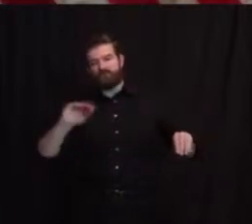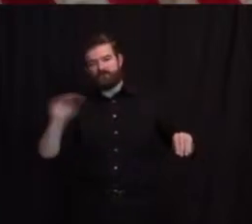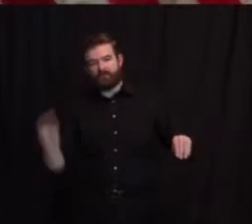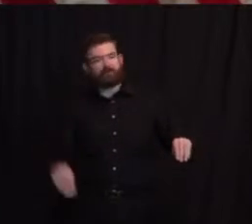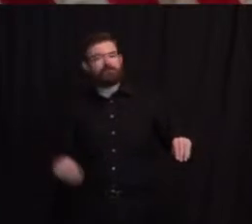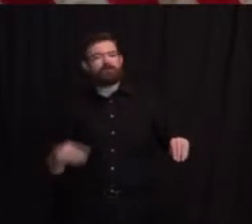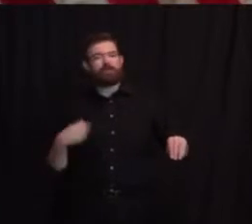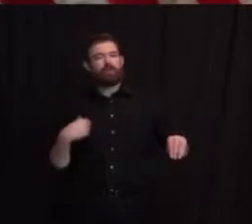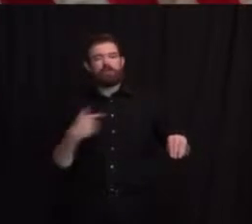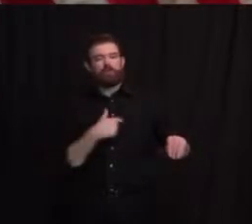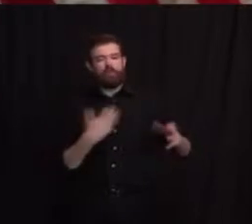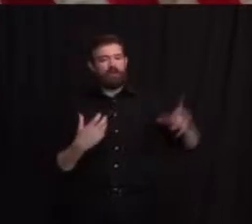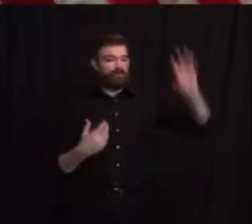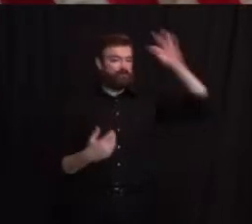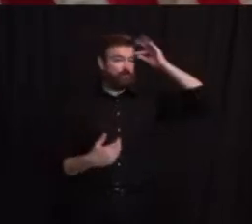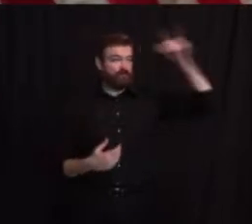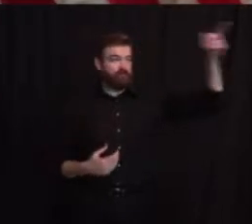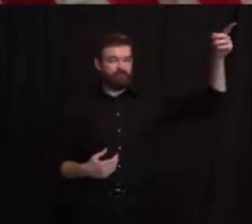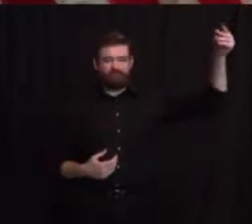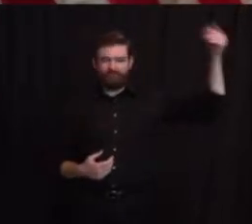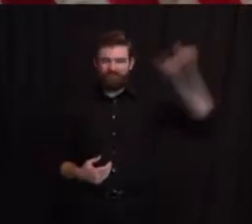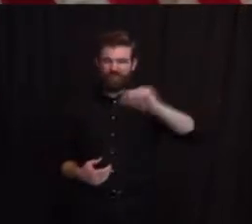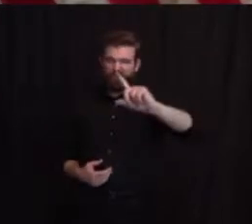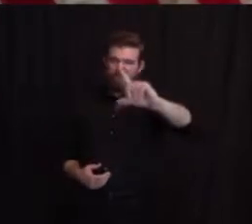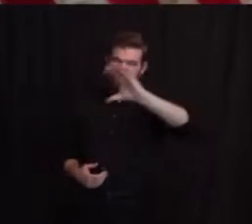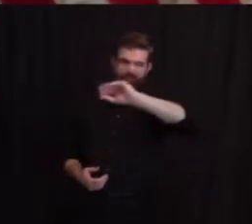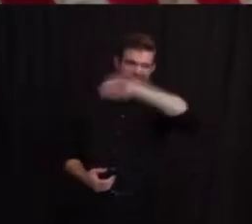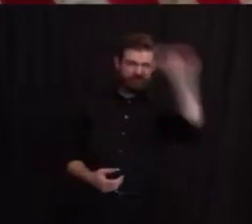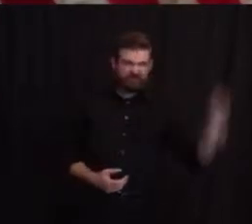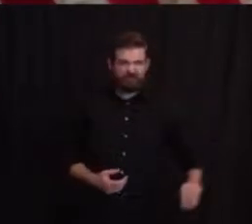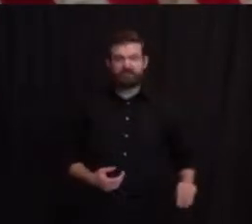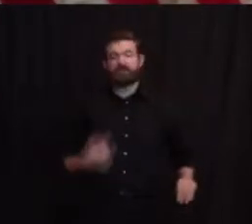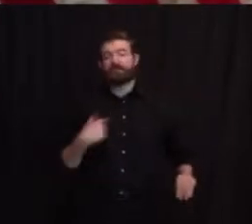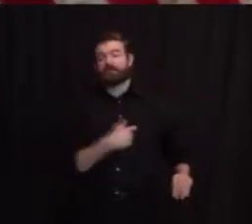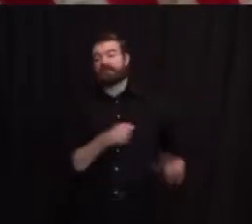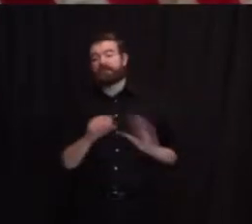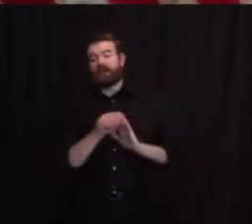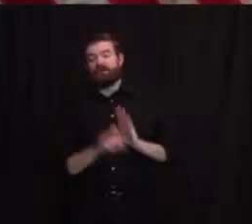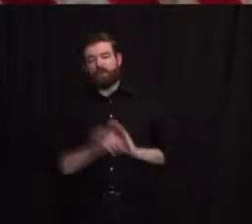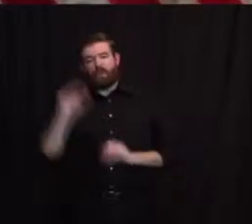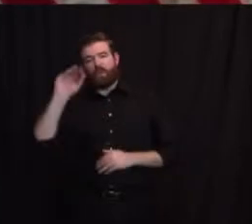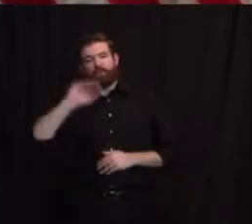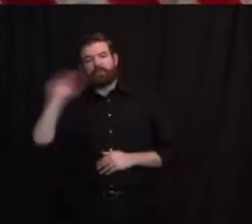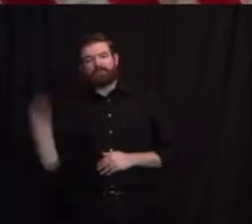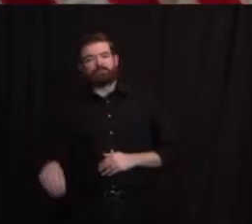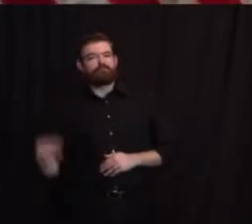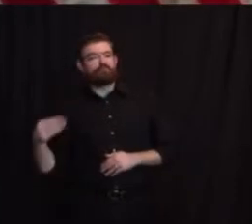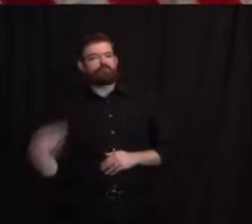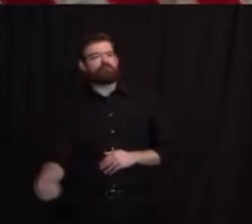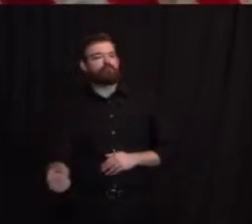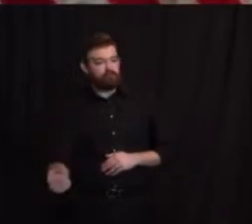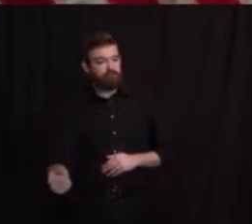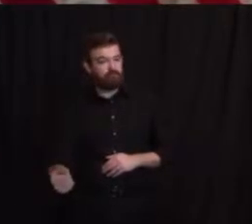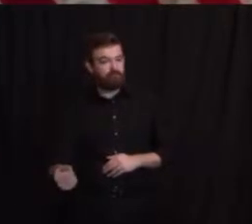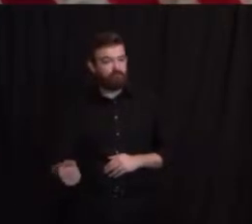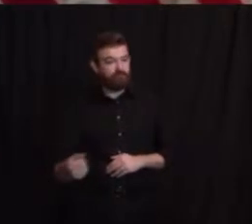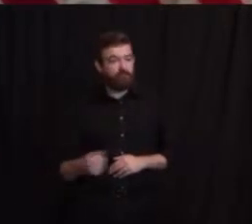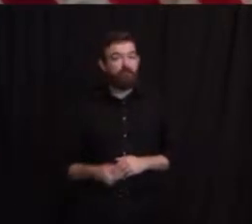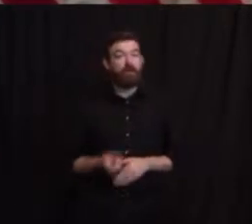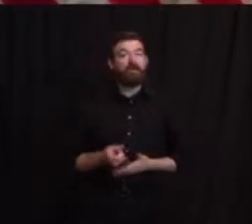also raised the fact, because he and I had spoken last Friday about indoor worship, I gave him a heads up that we were going